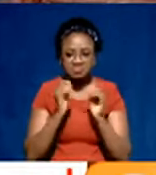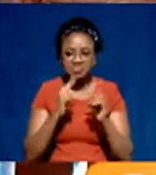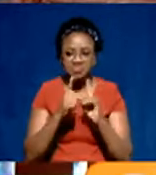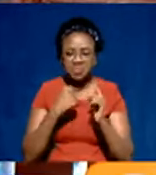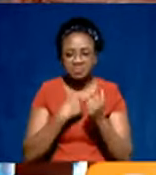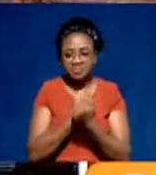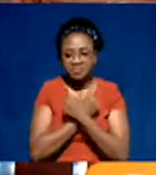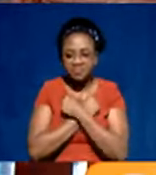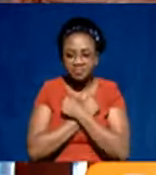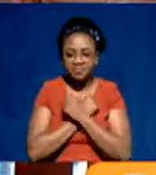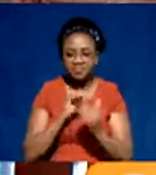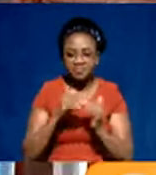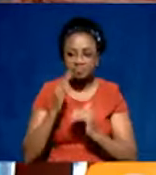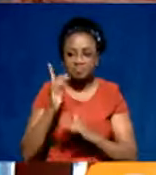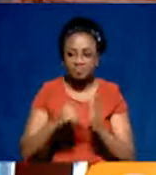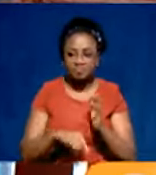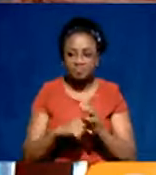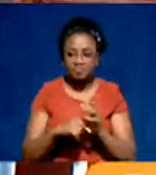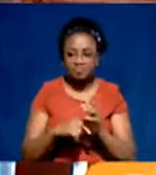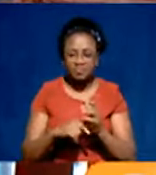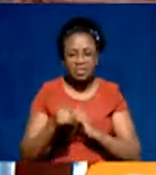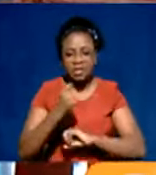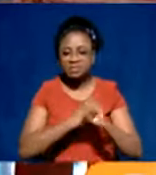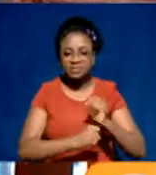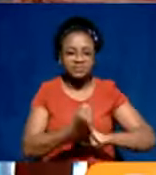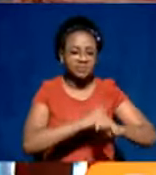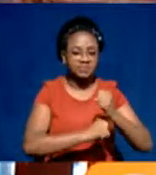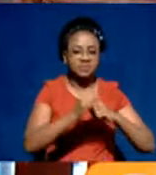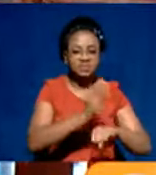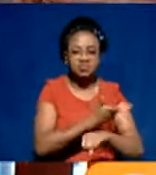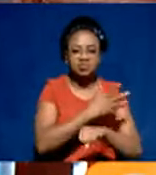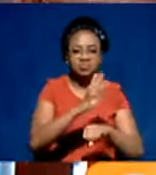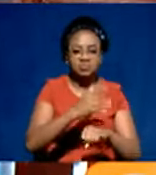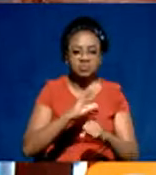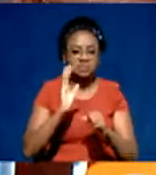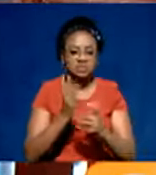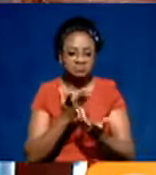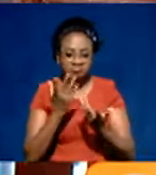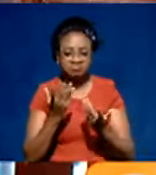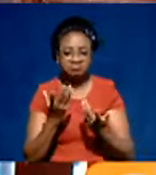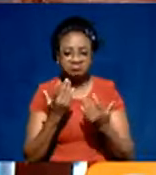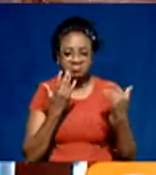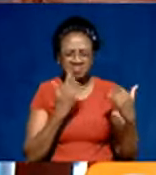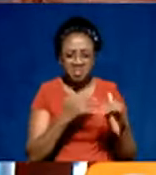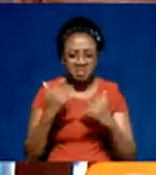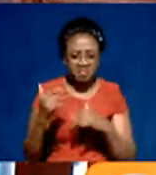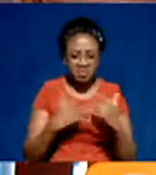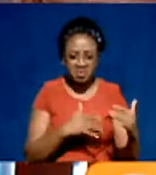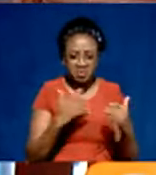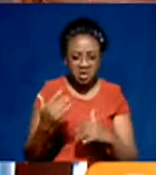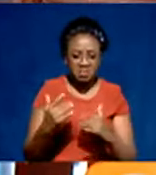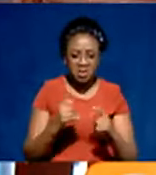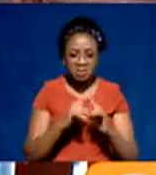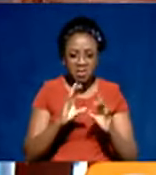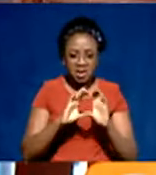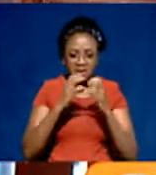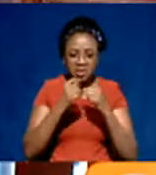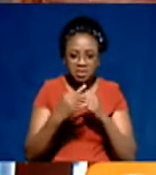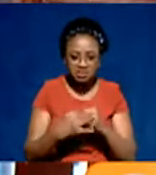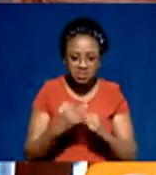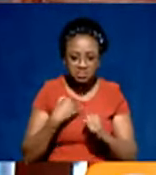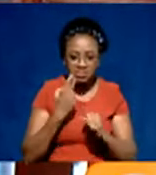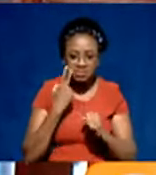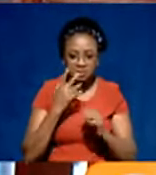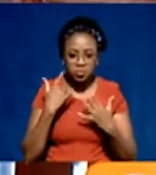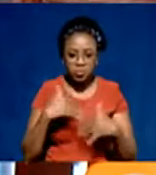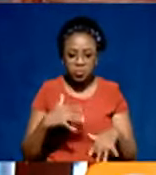much was just co-curriculum activities back when I was in primary. But when I reached class 8 is when I saw, the exam is a